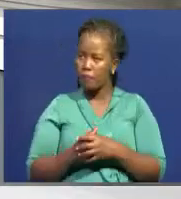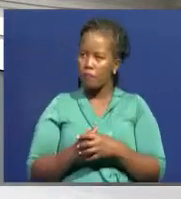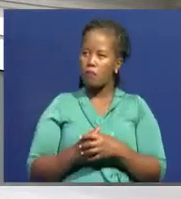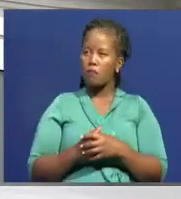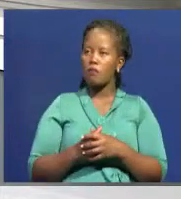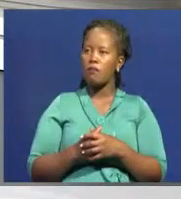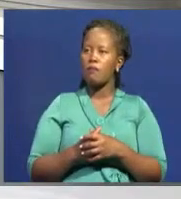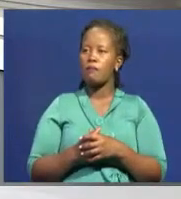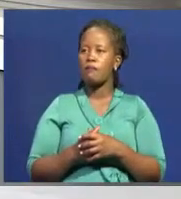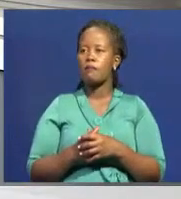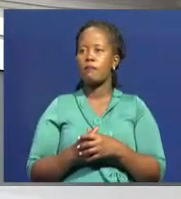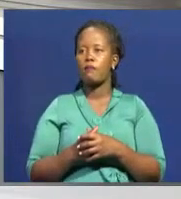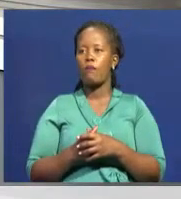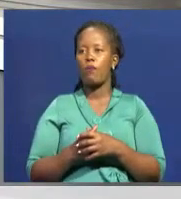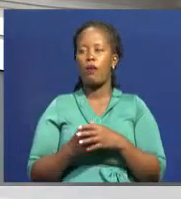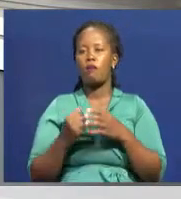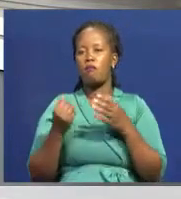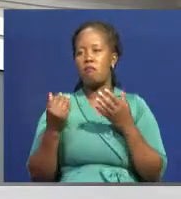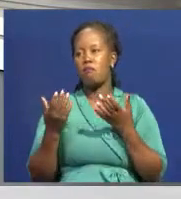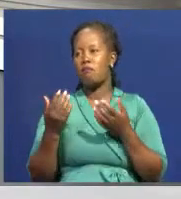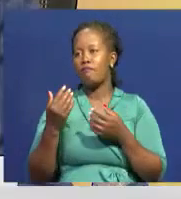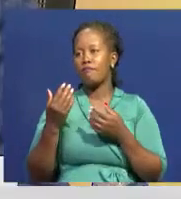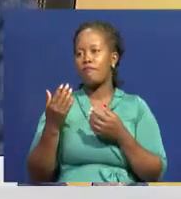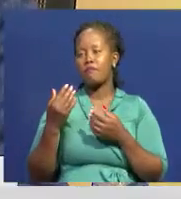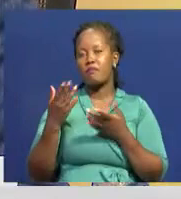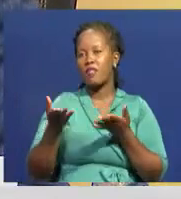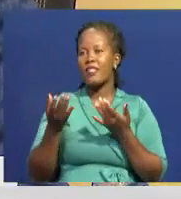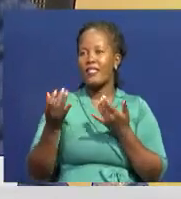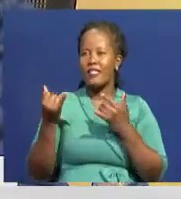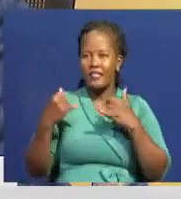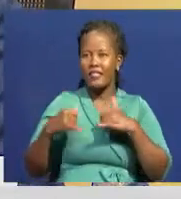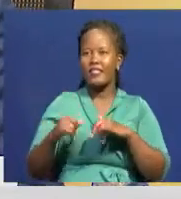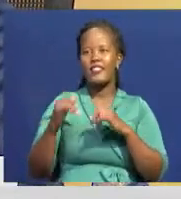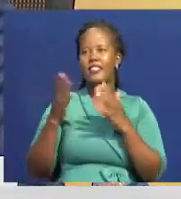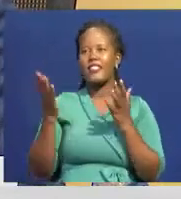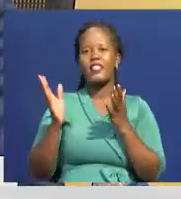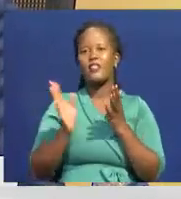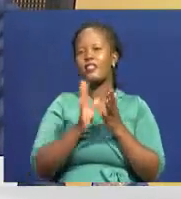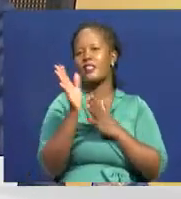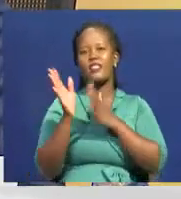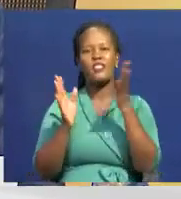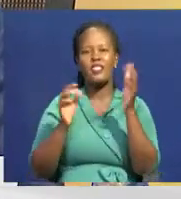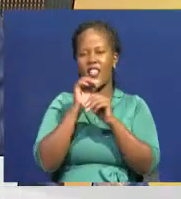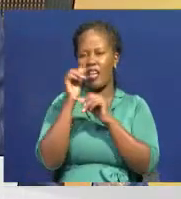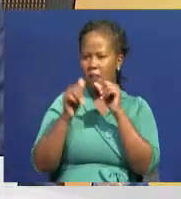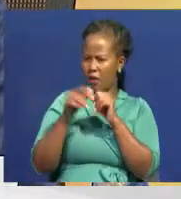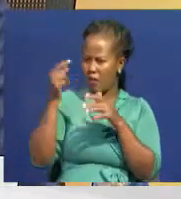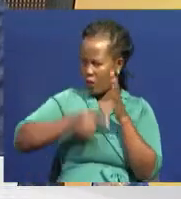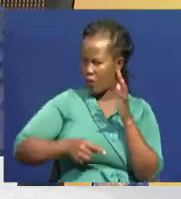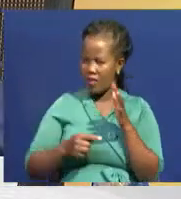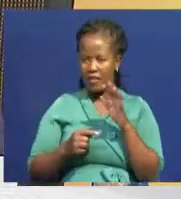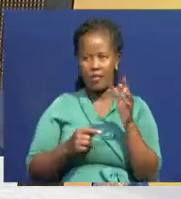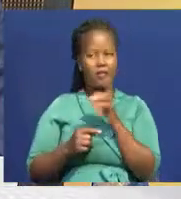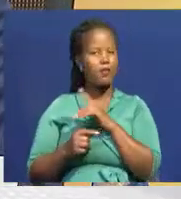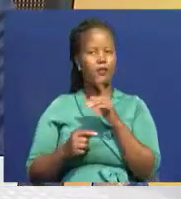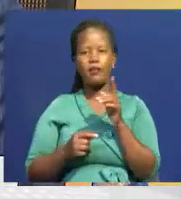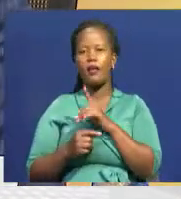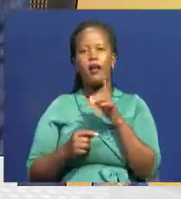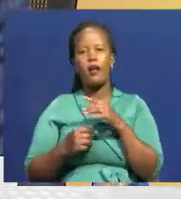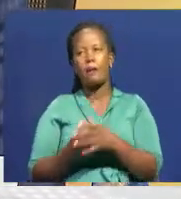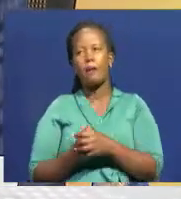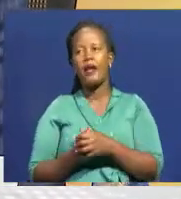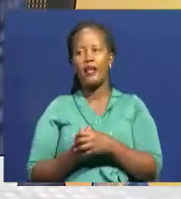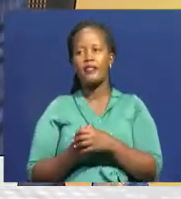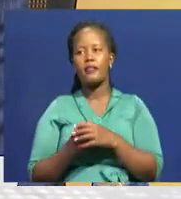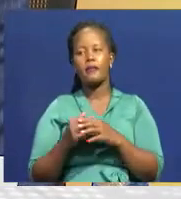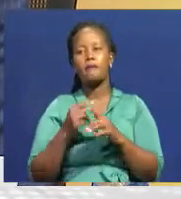to bring you to speed, I don't want to now start dissecting into the course content. And we are trying to... no, we actually really